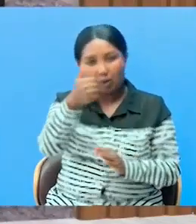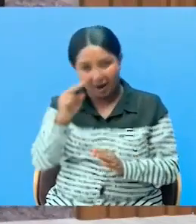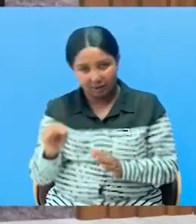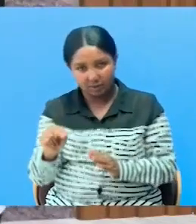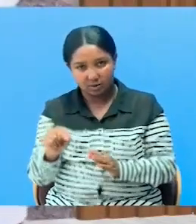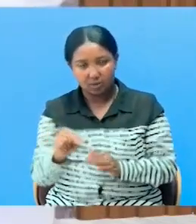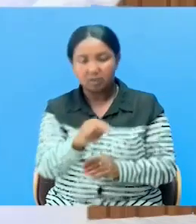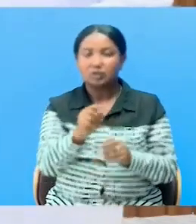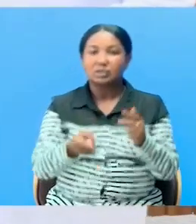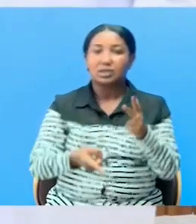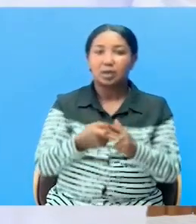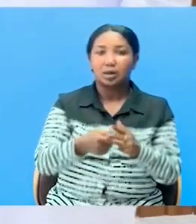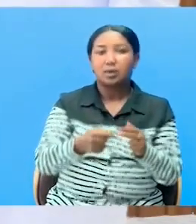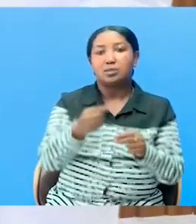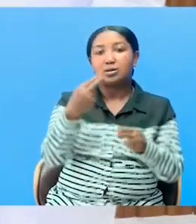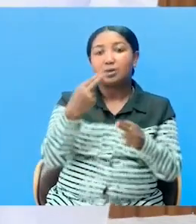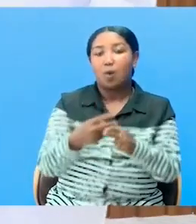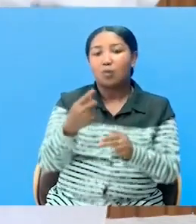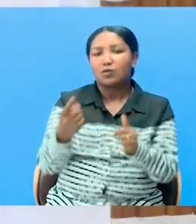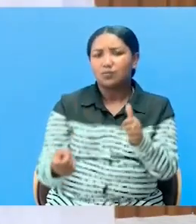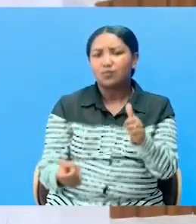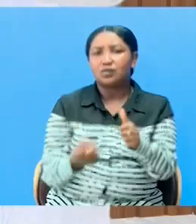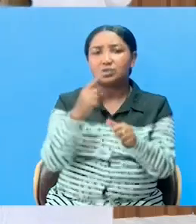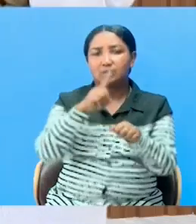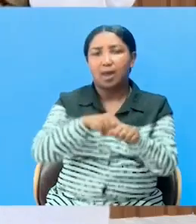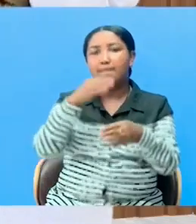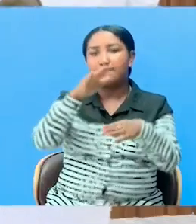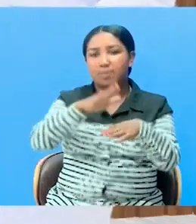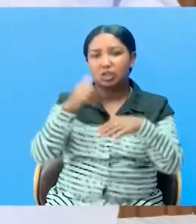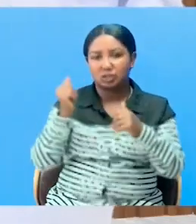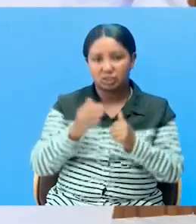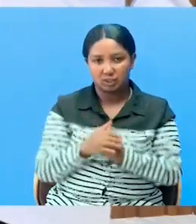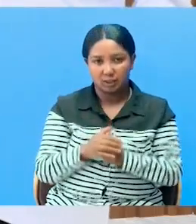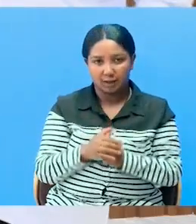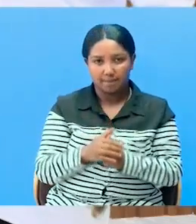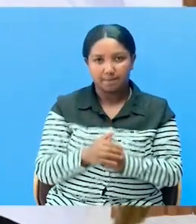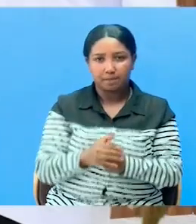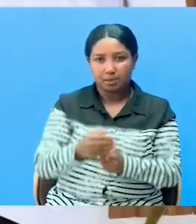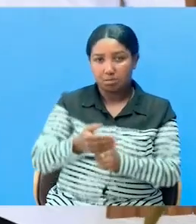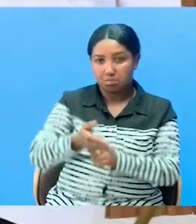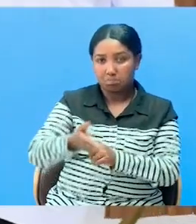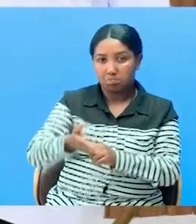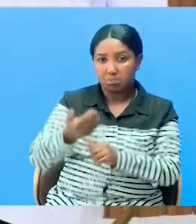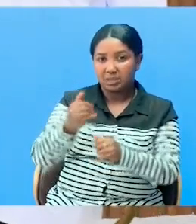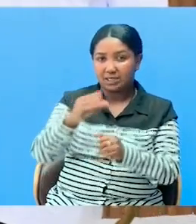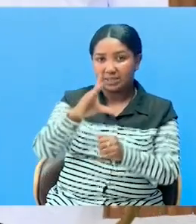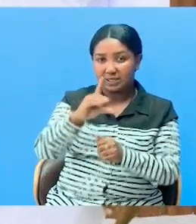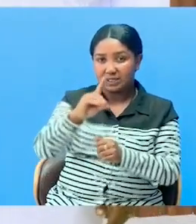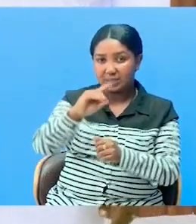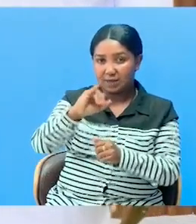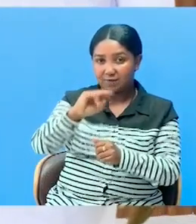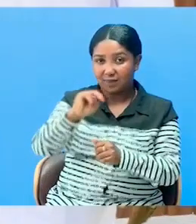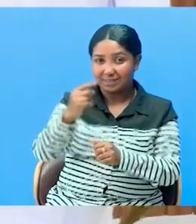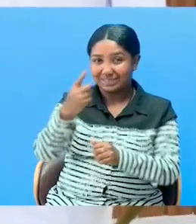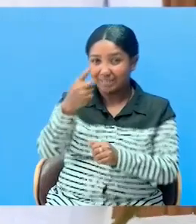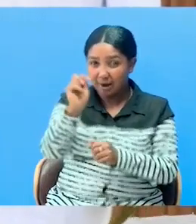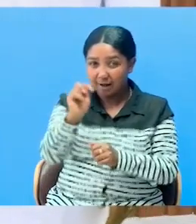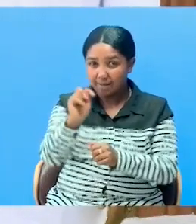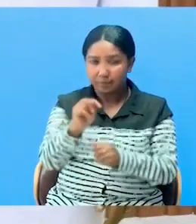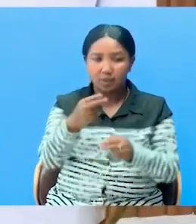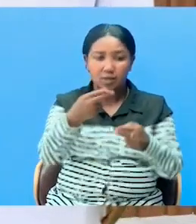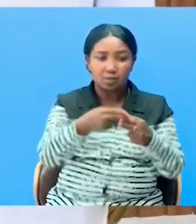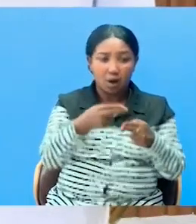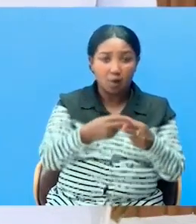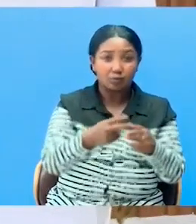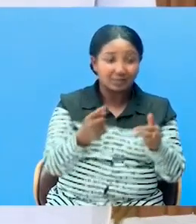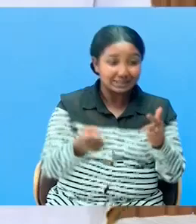is when the noun is mentioned for what? The first time. As you can discuss in definite article, we use when the noun is